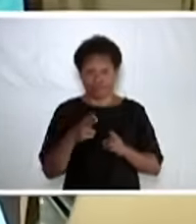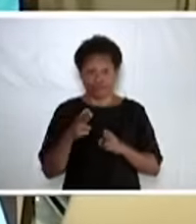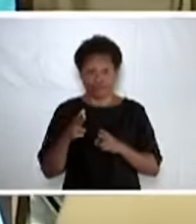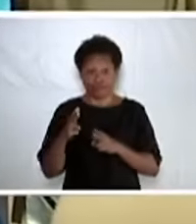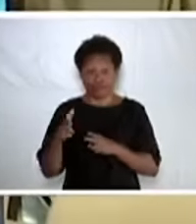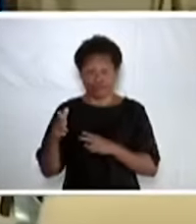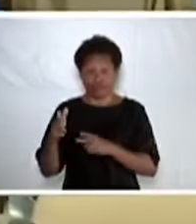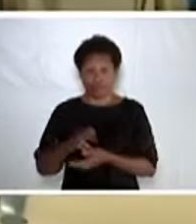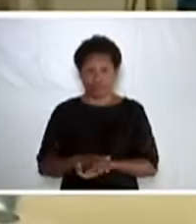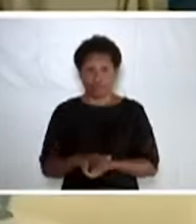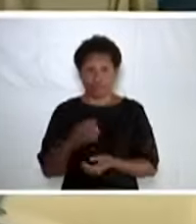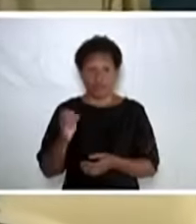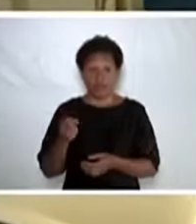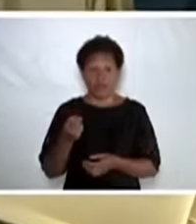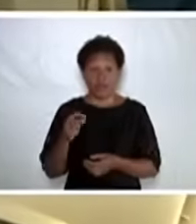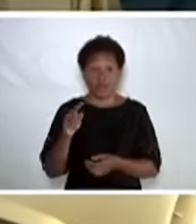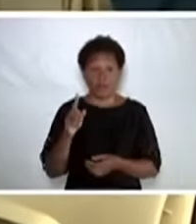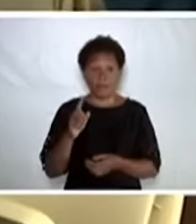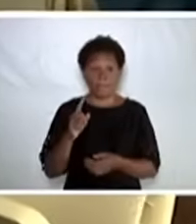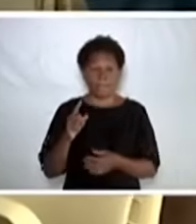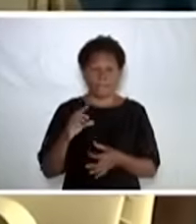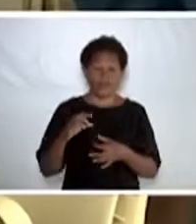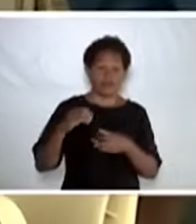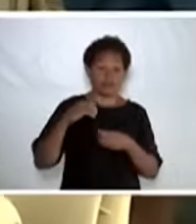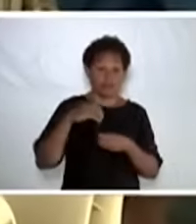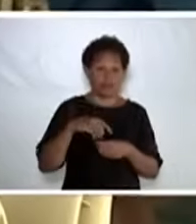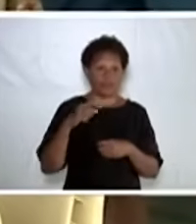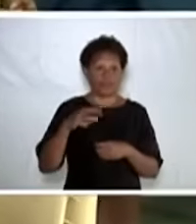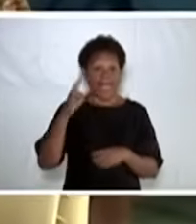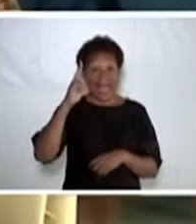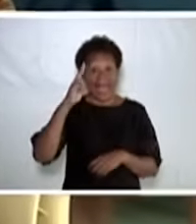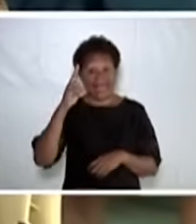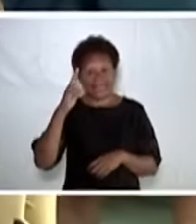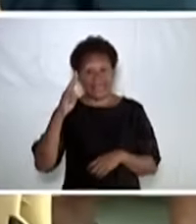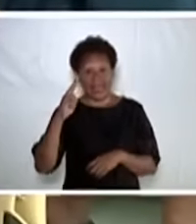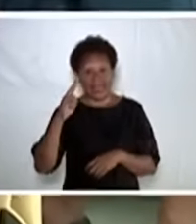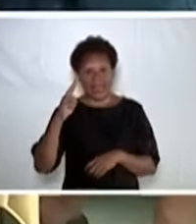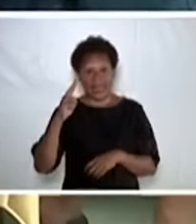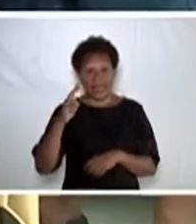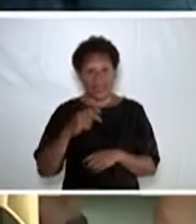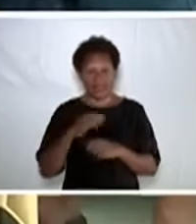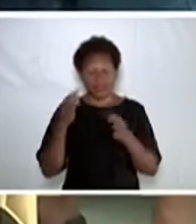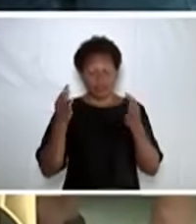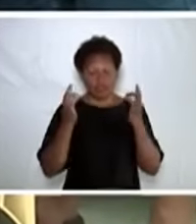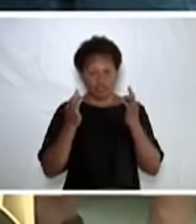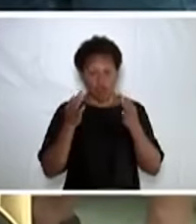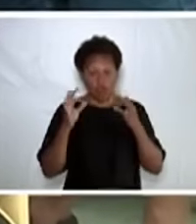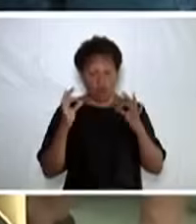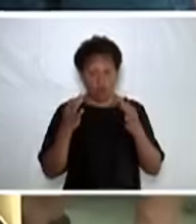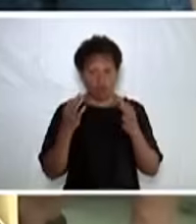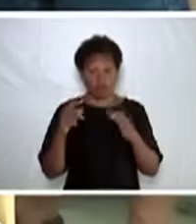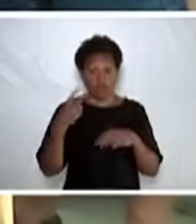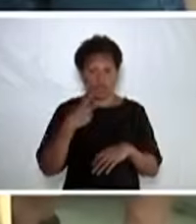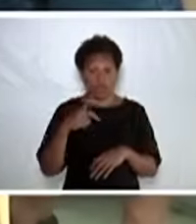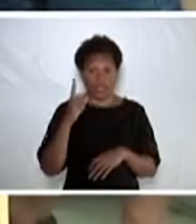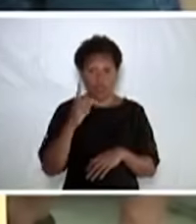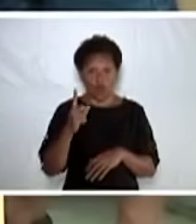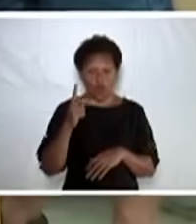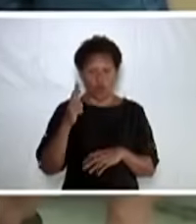joie is the playing of part of the national anthem, and followed by another 7 of the 21 gun